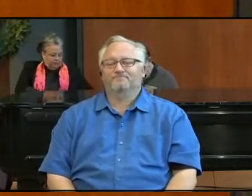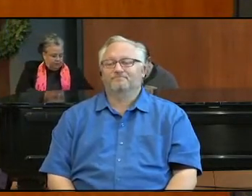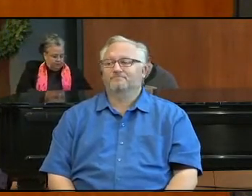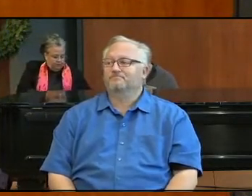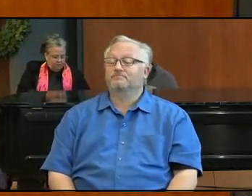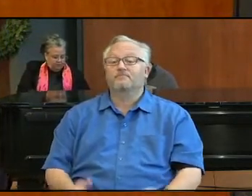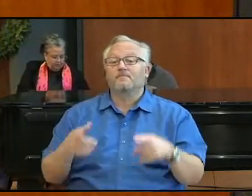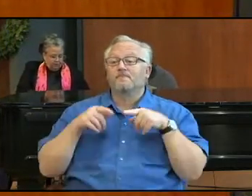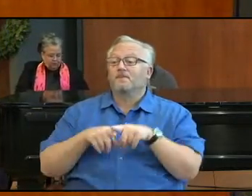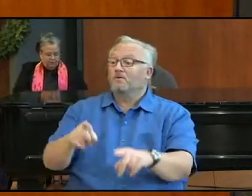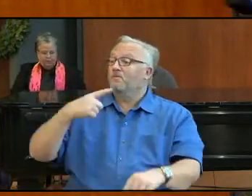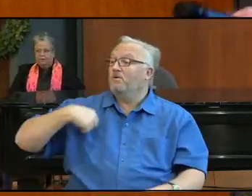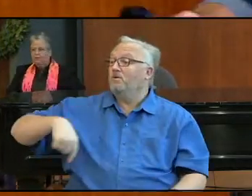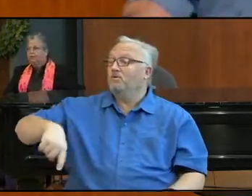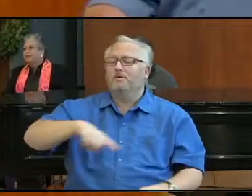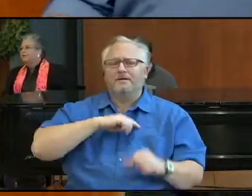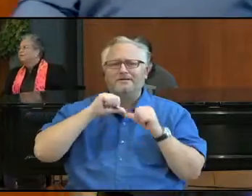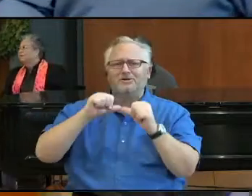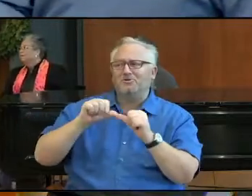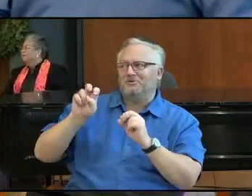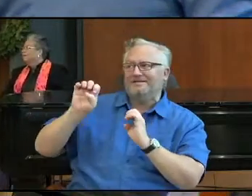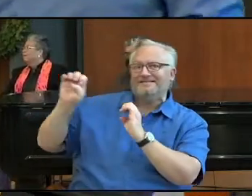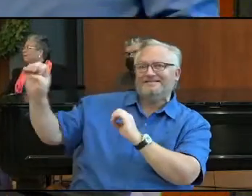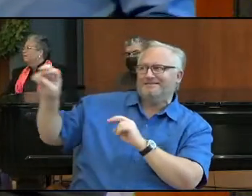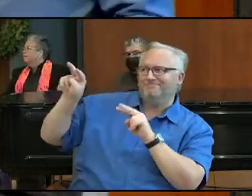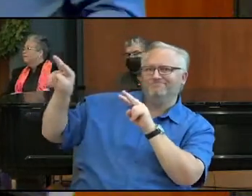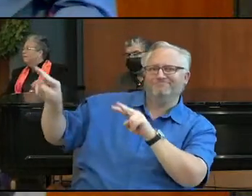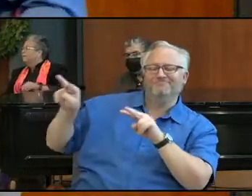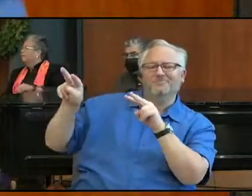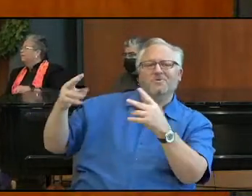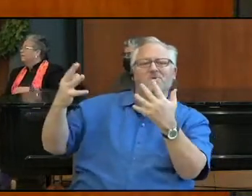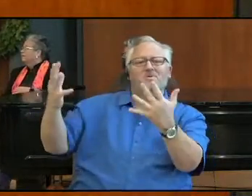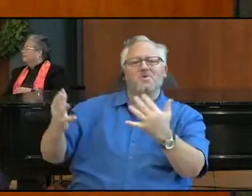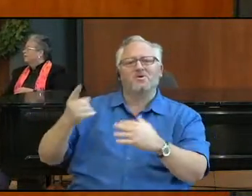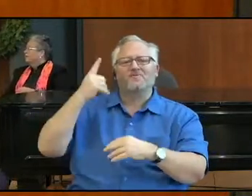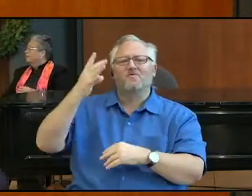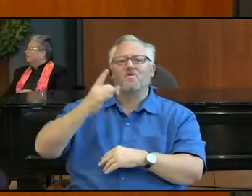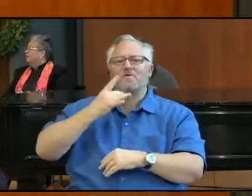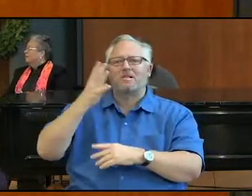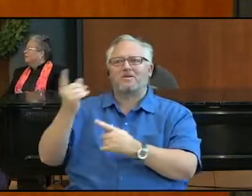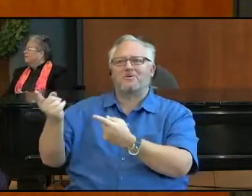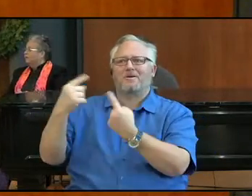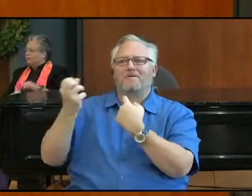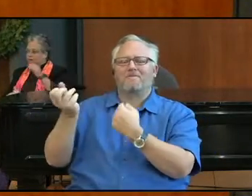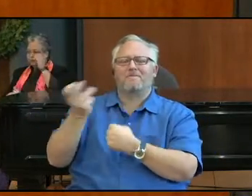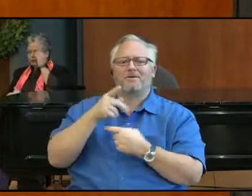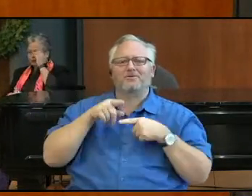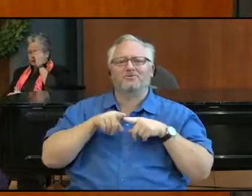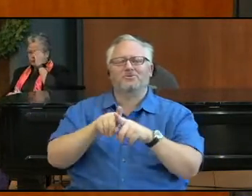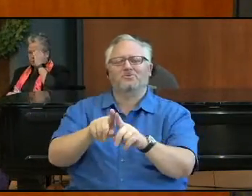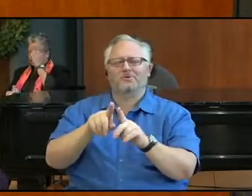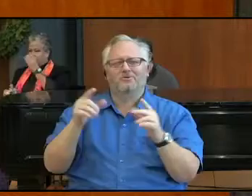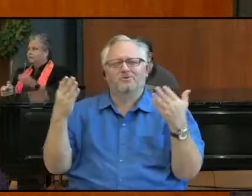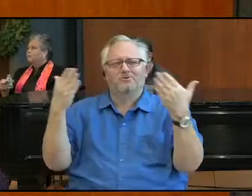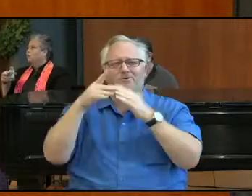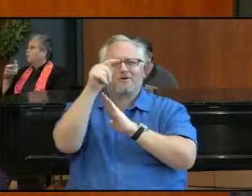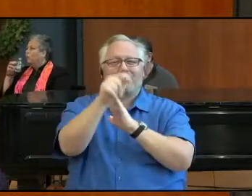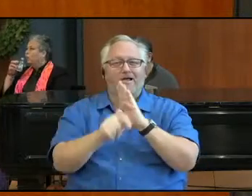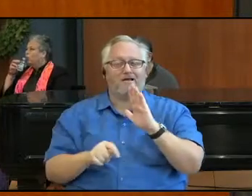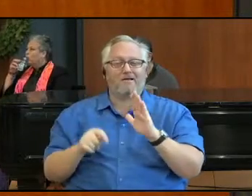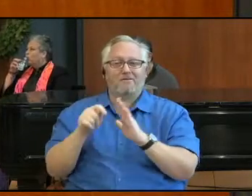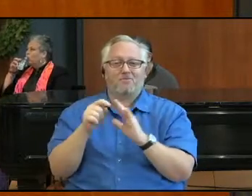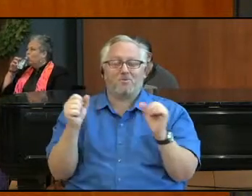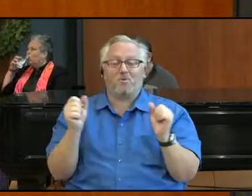And as we continue to look east for the light to return in this time of darkness and today of cold, we